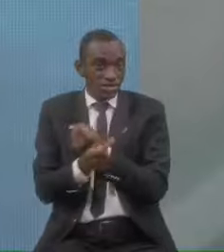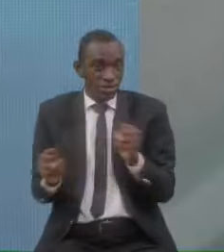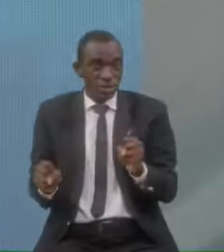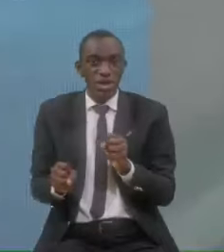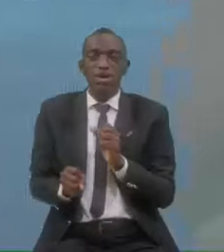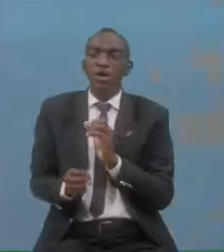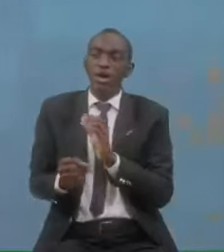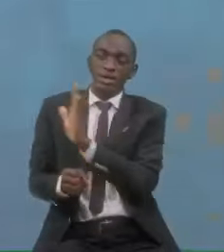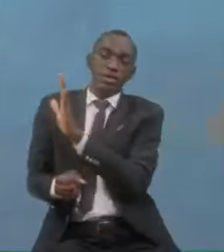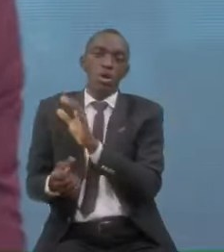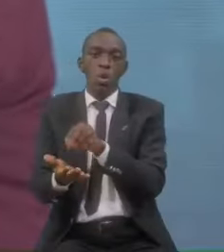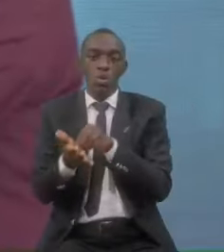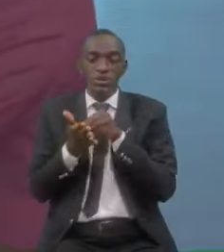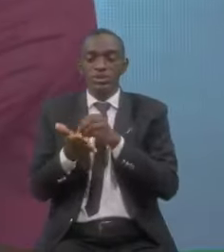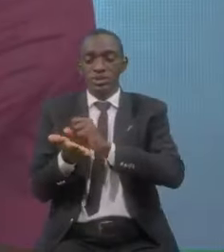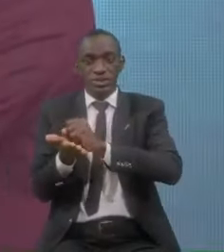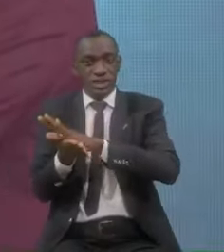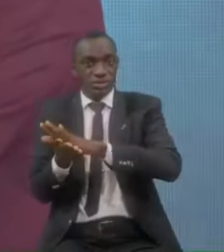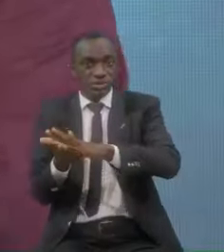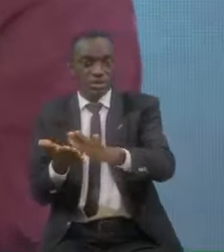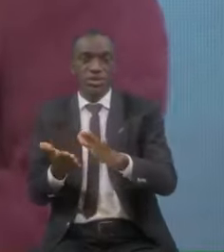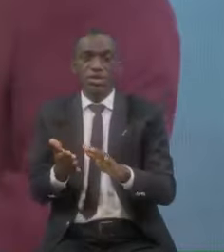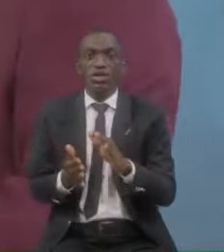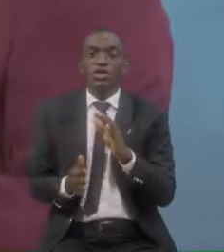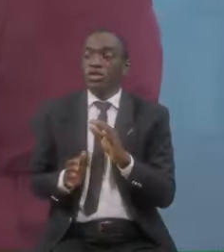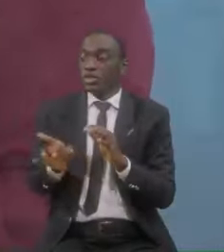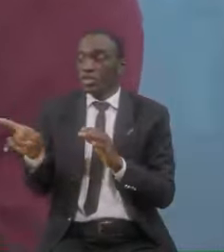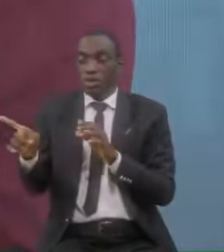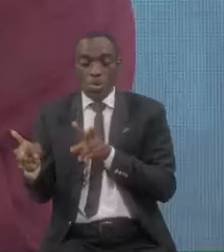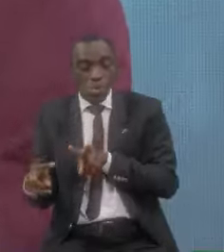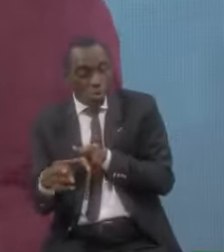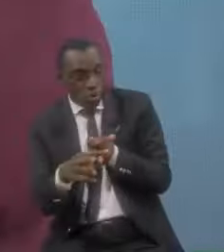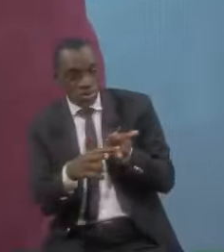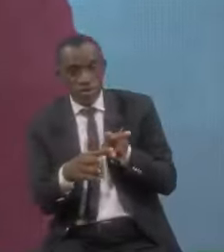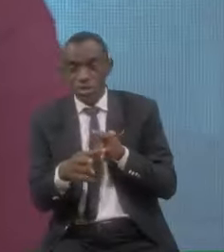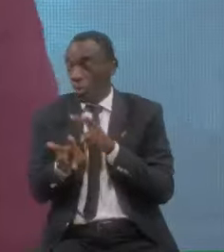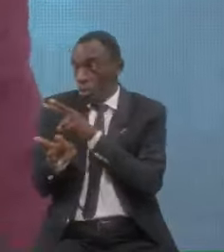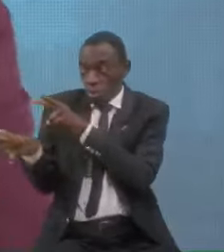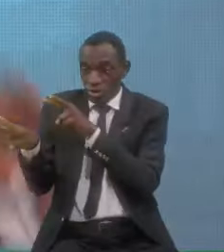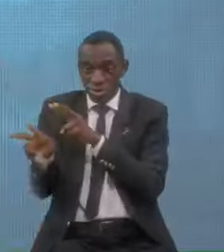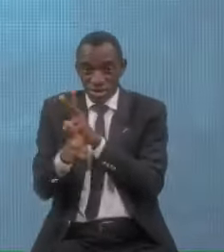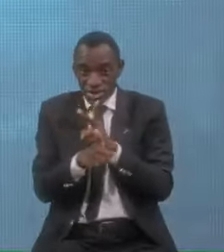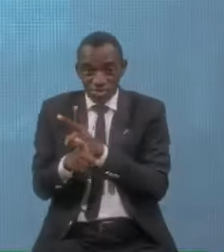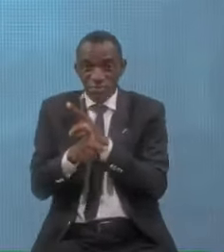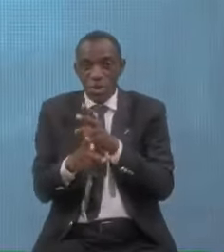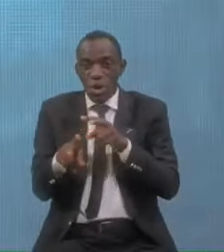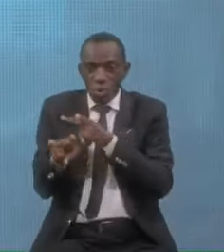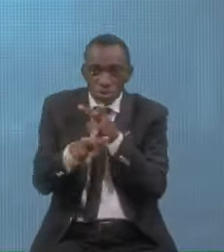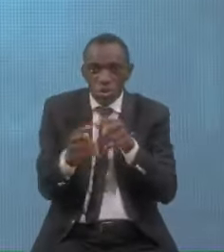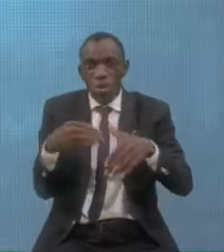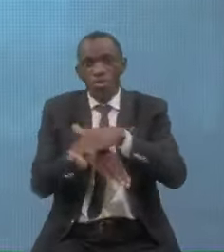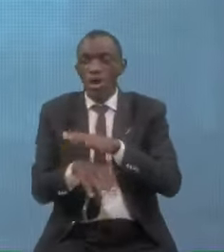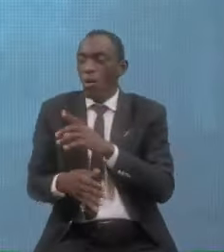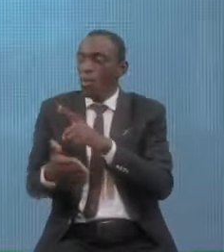sanctification, watching over what she's got from the scriptures, watching over the